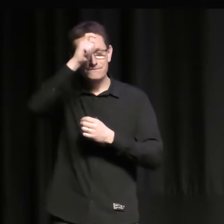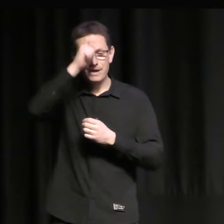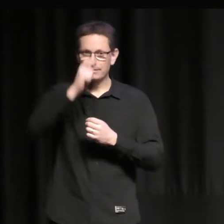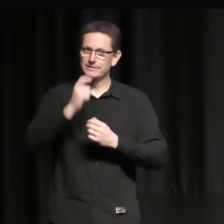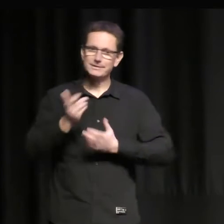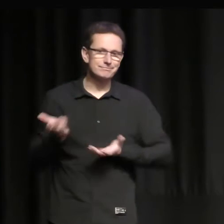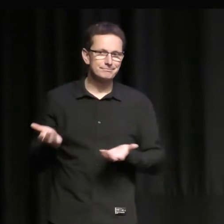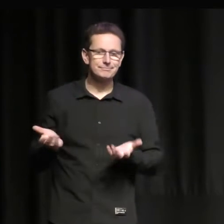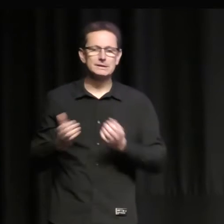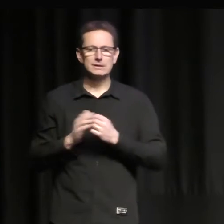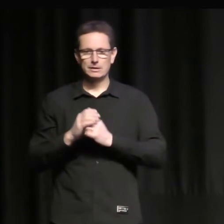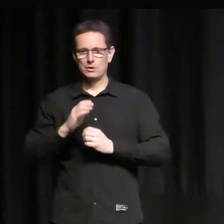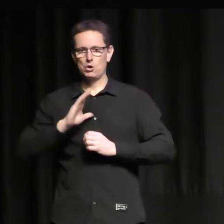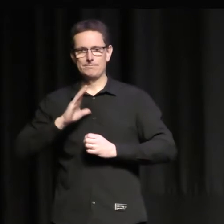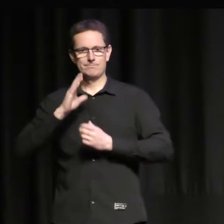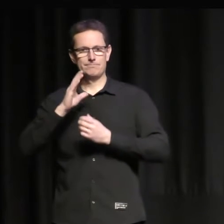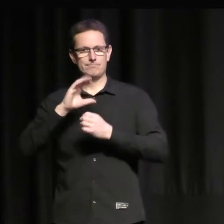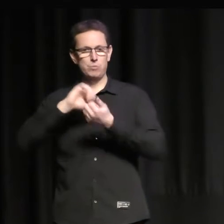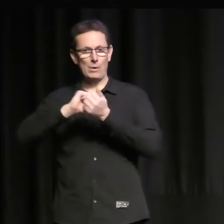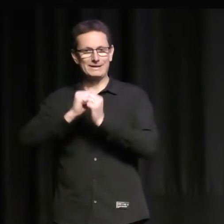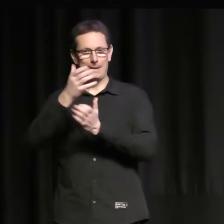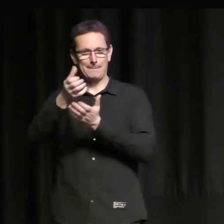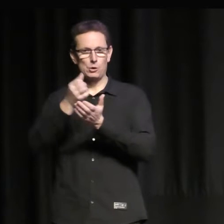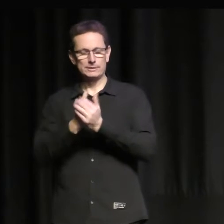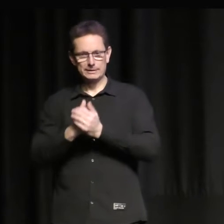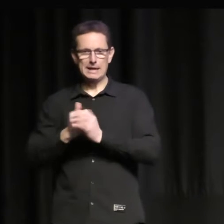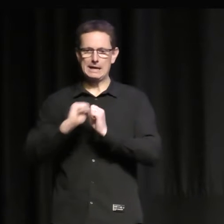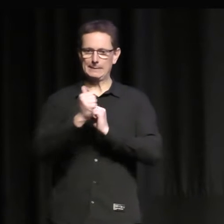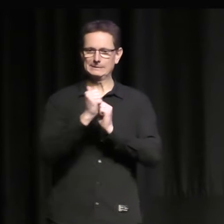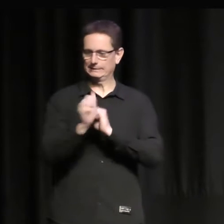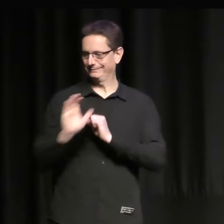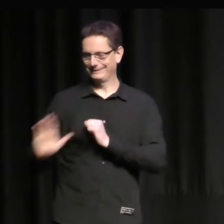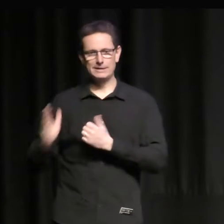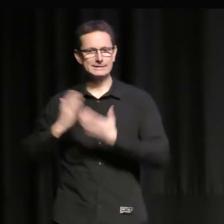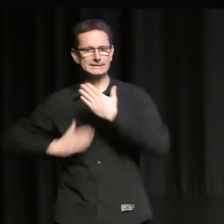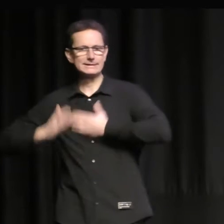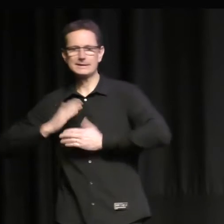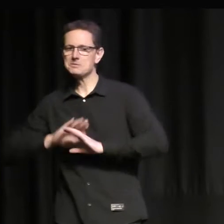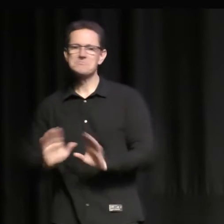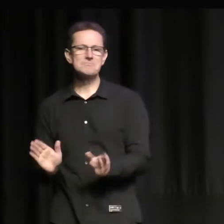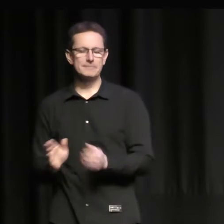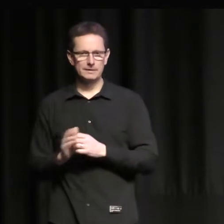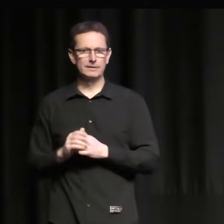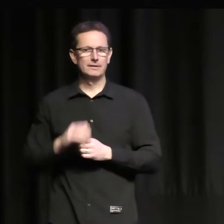get political parties to represent their interests, they're ignored,